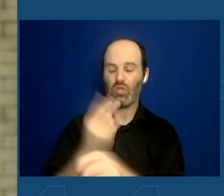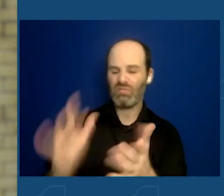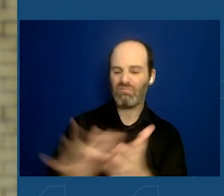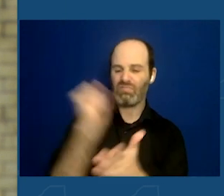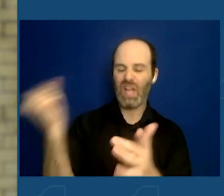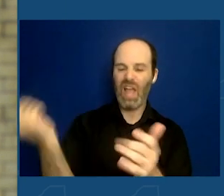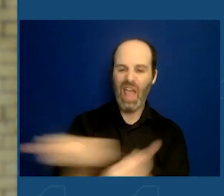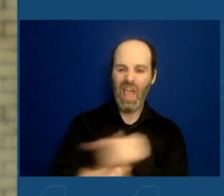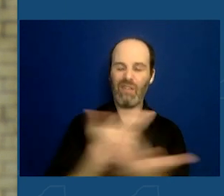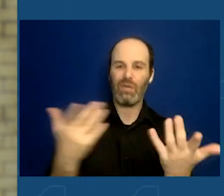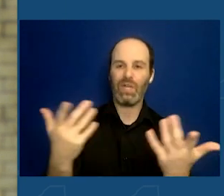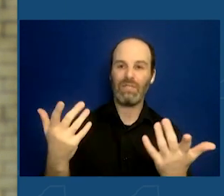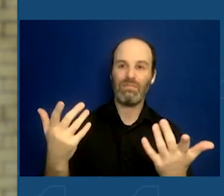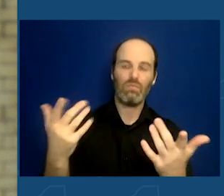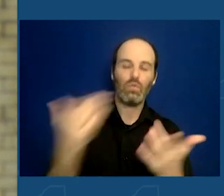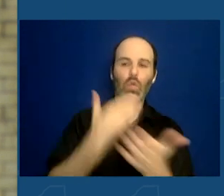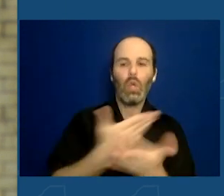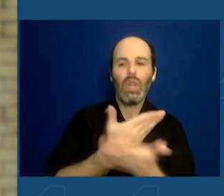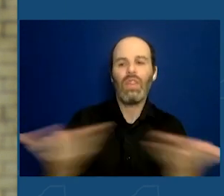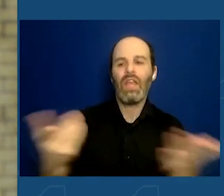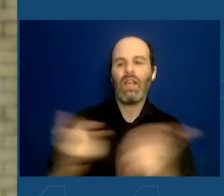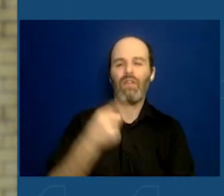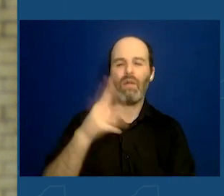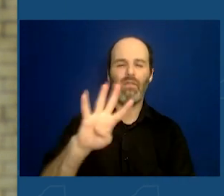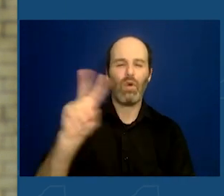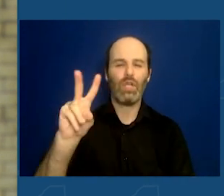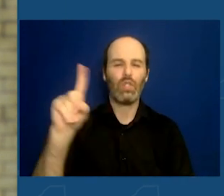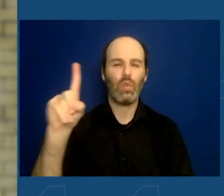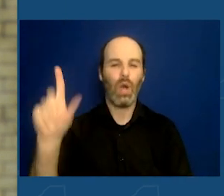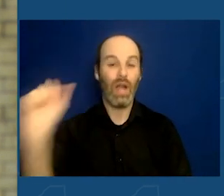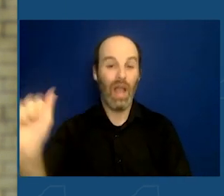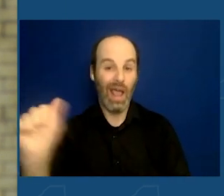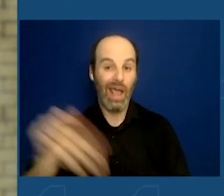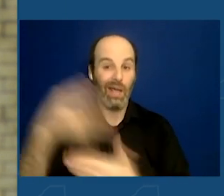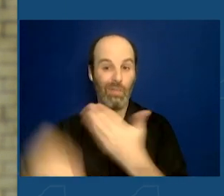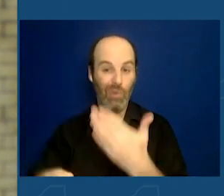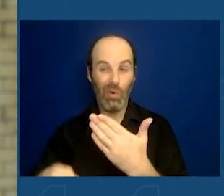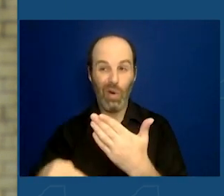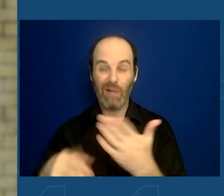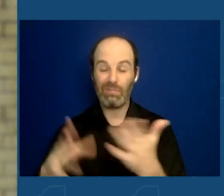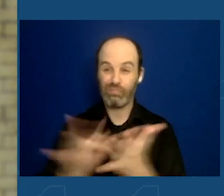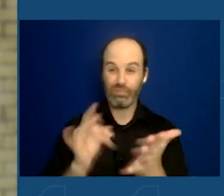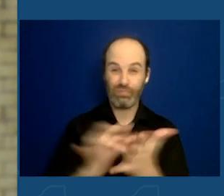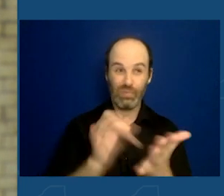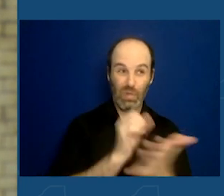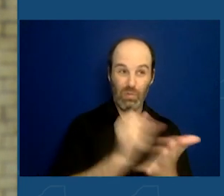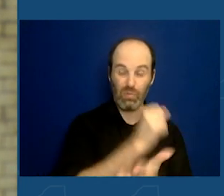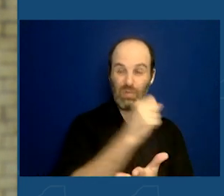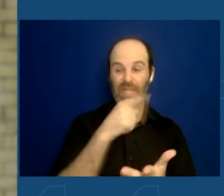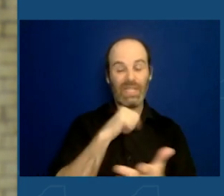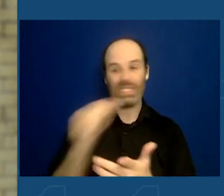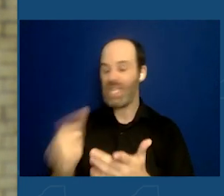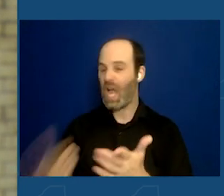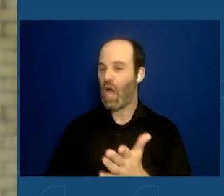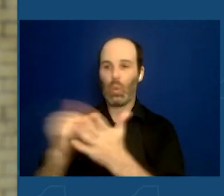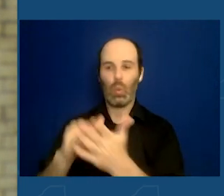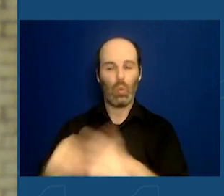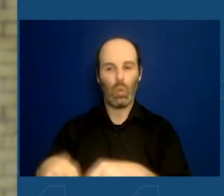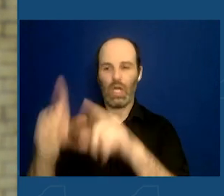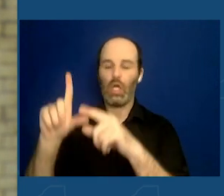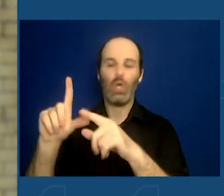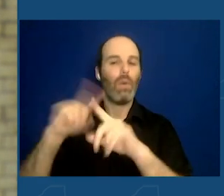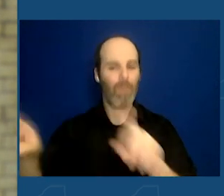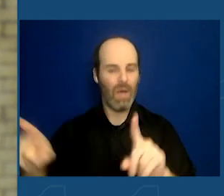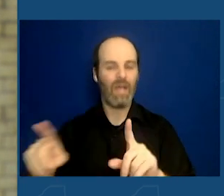governor's taking those important elements and putting them to use. It's going to create good union jobs, and that's another thing that is so